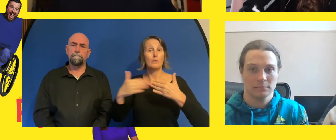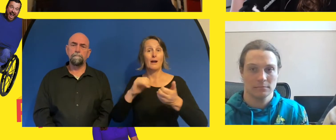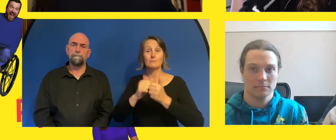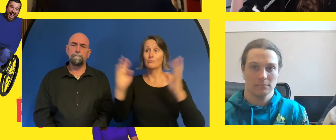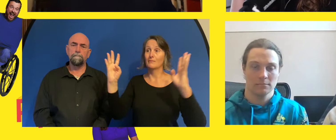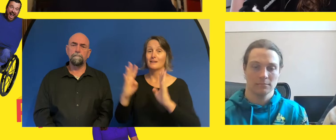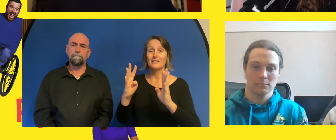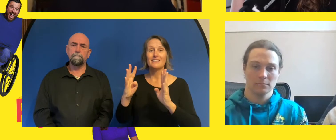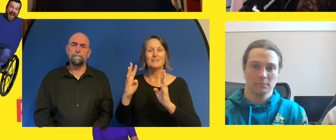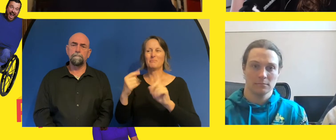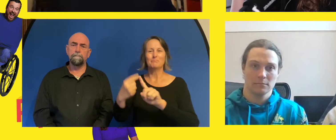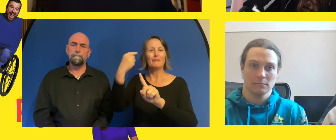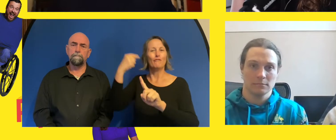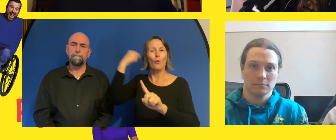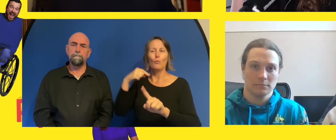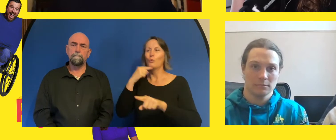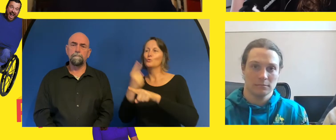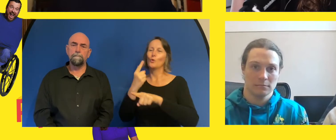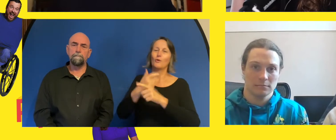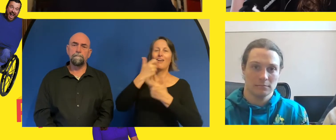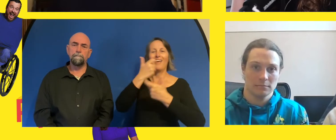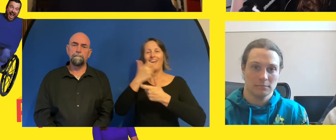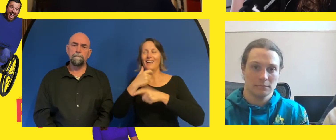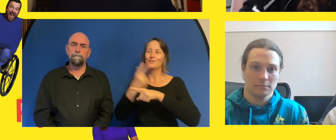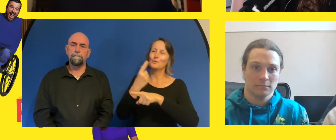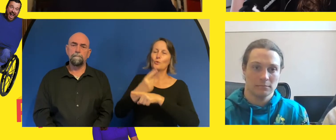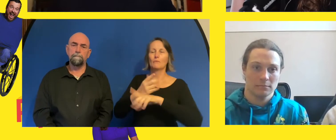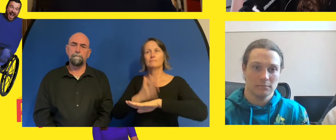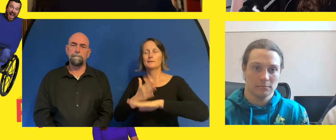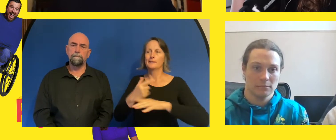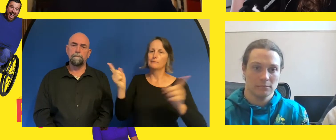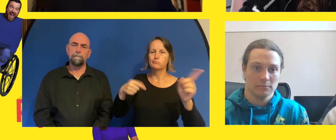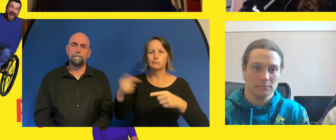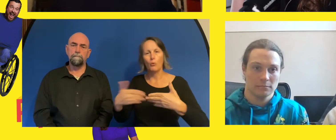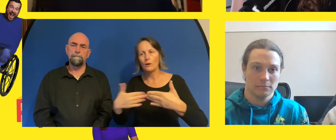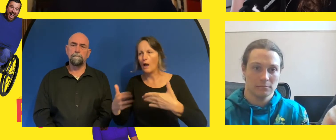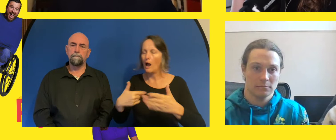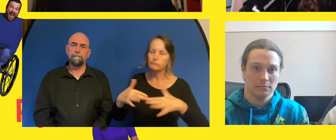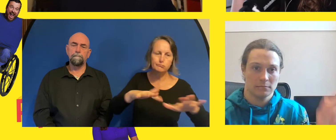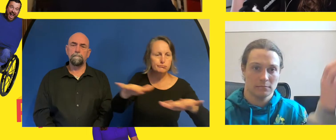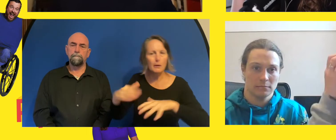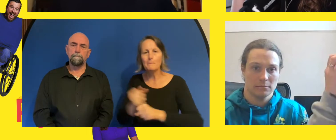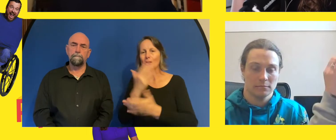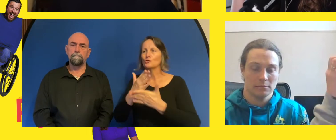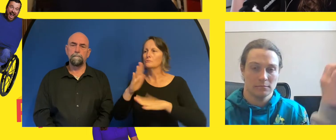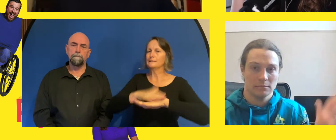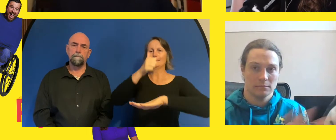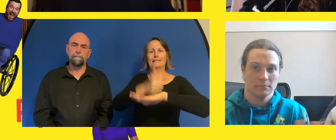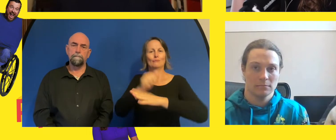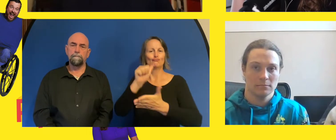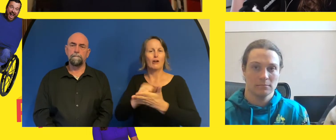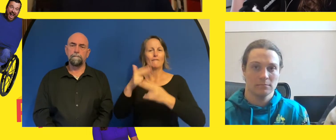be sometimes quite amusing. They're around very menial operational matters and trying to make sure that everything's set